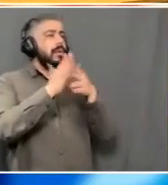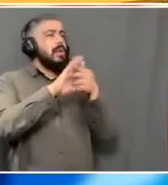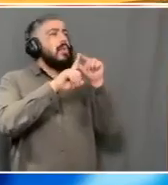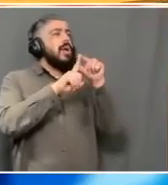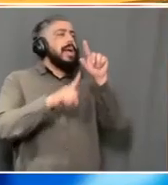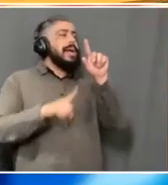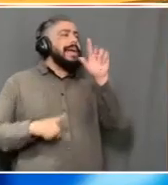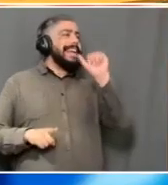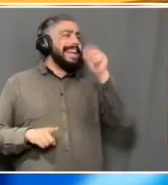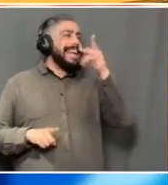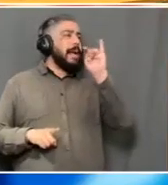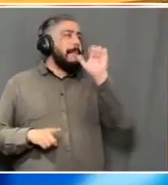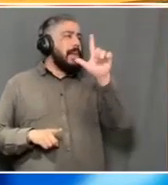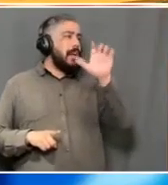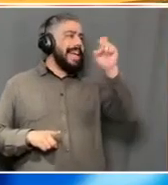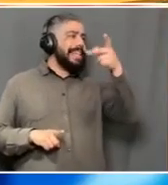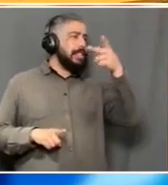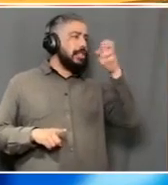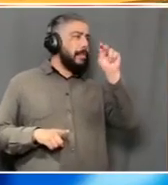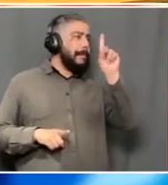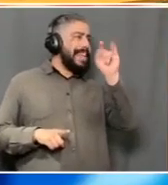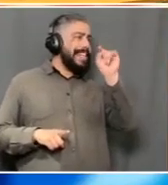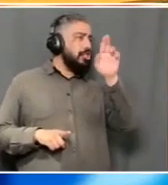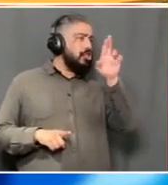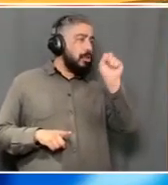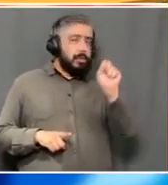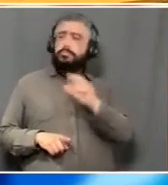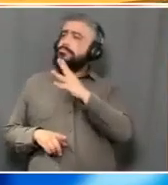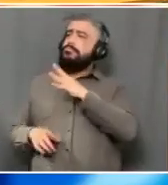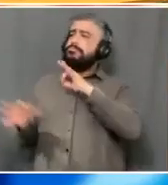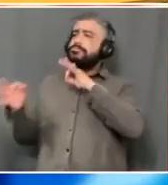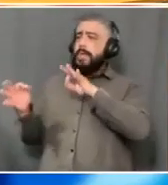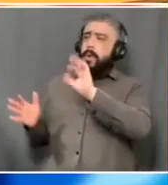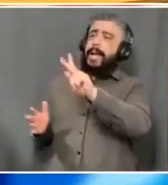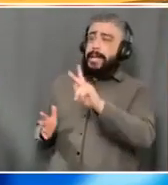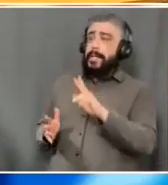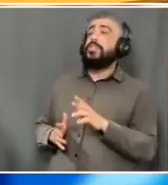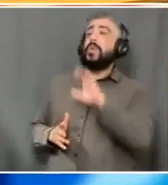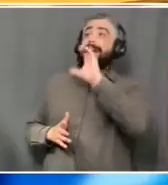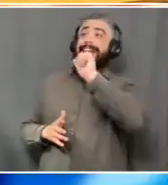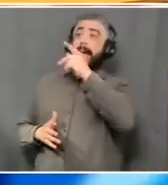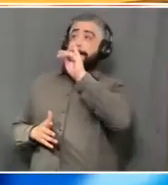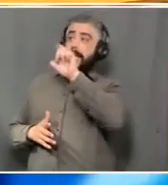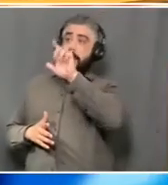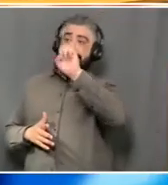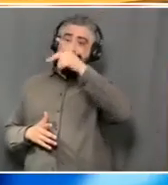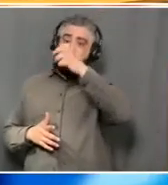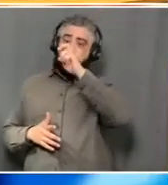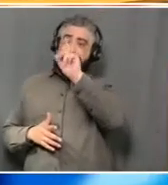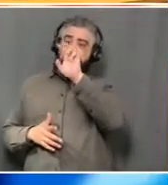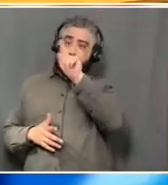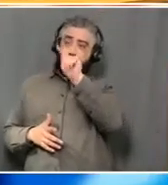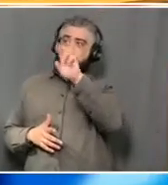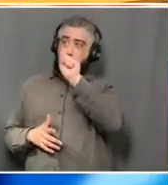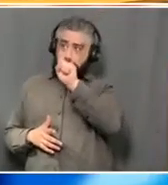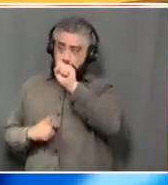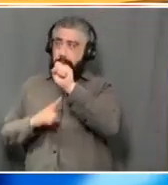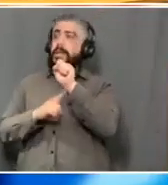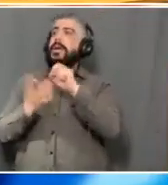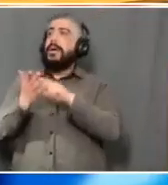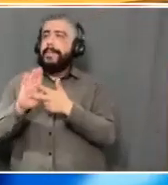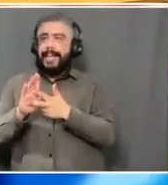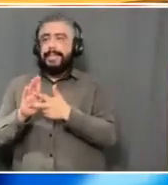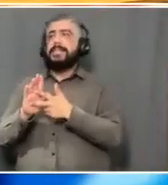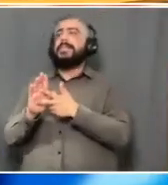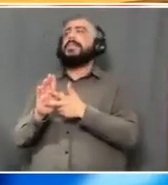Sure. So a capital expenditure are things that have, to use the technical term, then I'll explain it in a layperson's